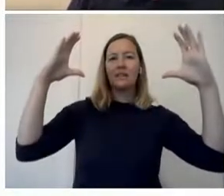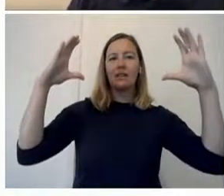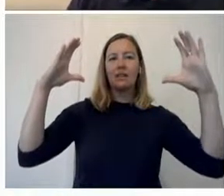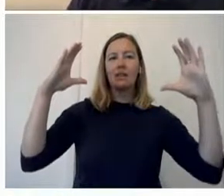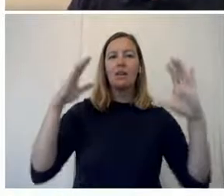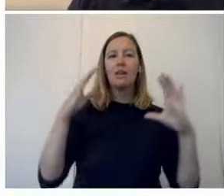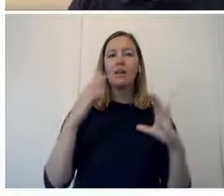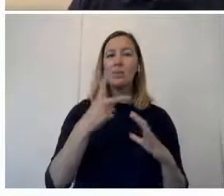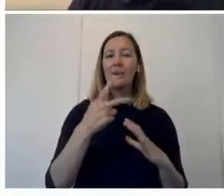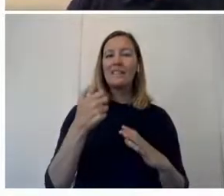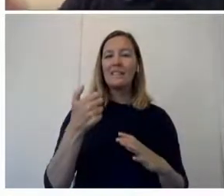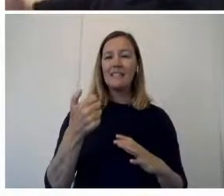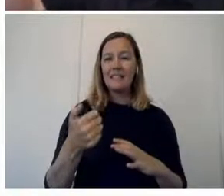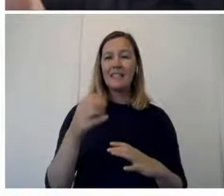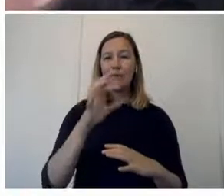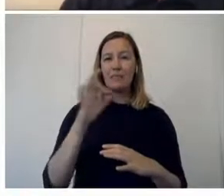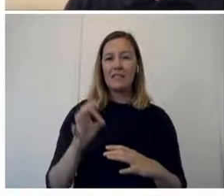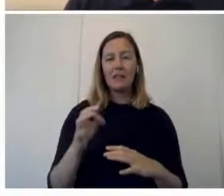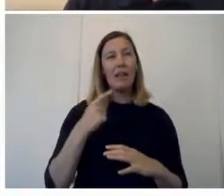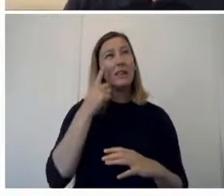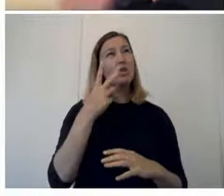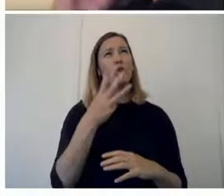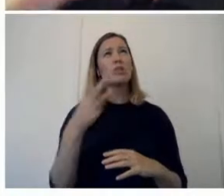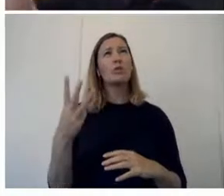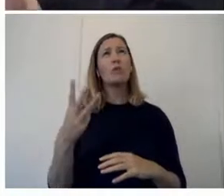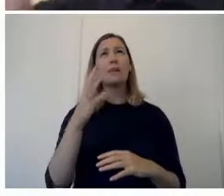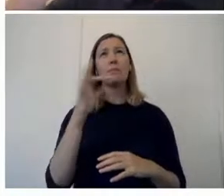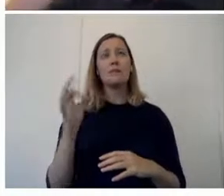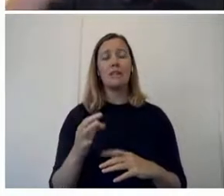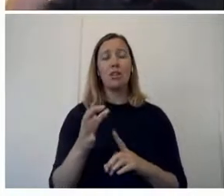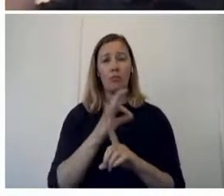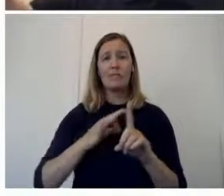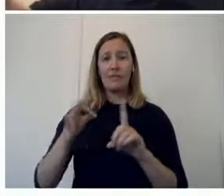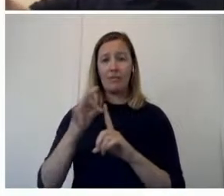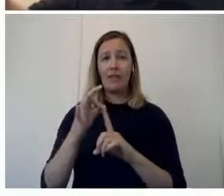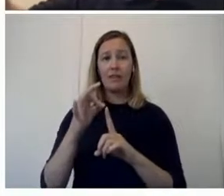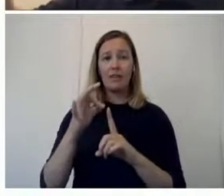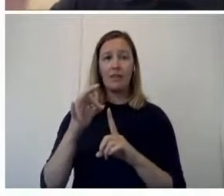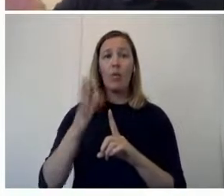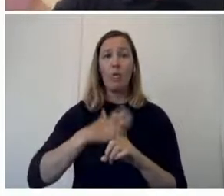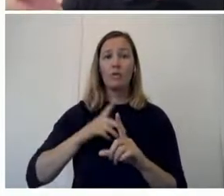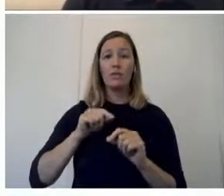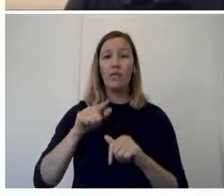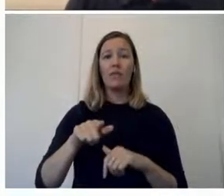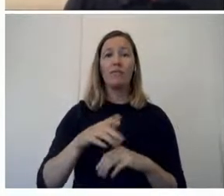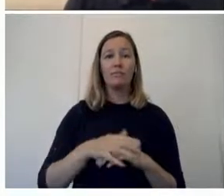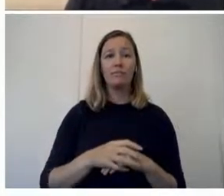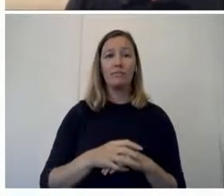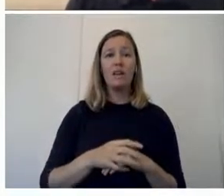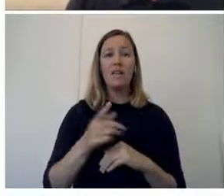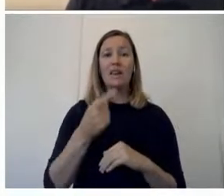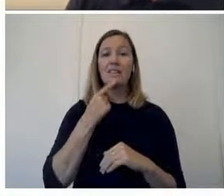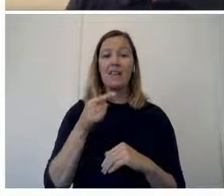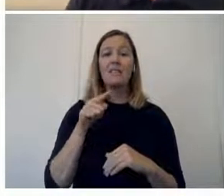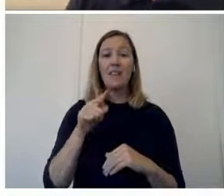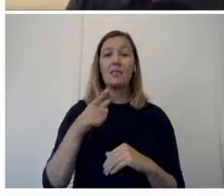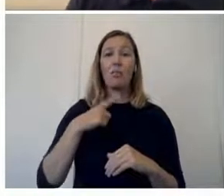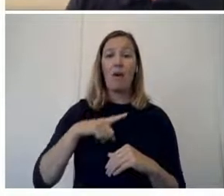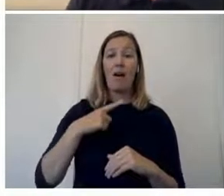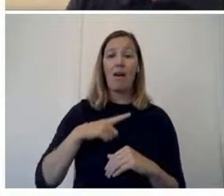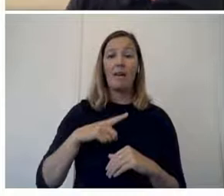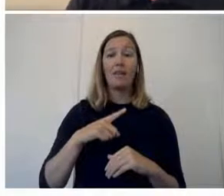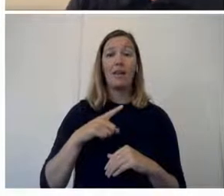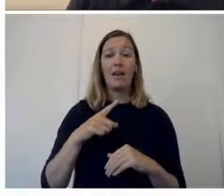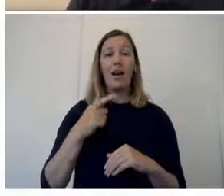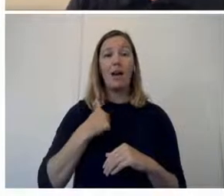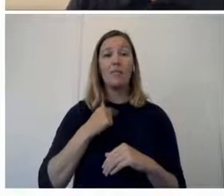overall market. I think it's 33% for Pasifika. So that's big. It's like a third of the audience said that this is one of the main reasons that they go to